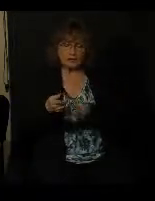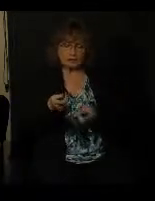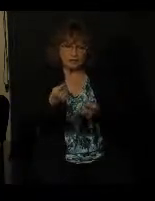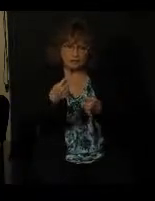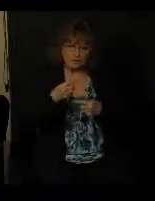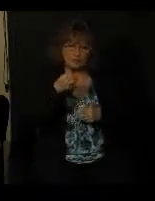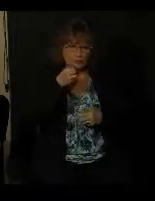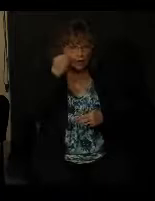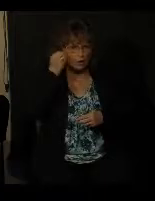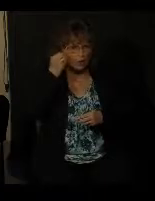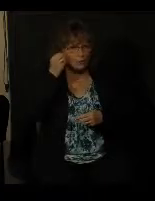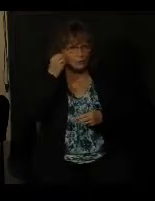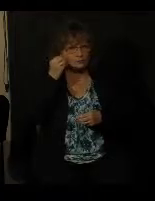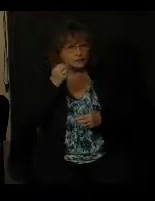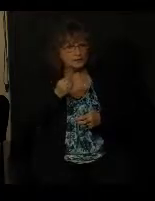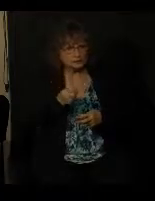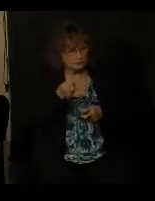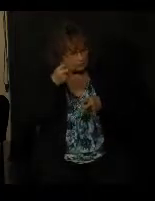board?